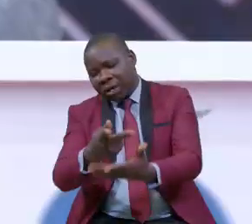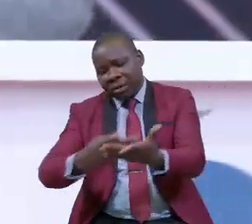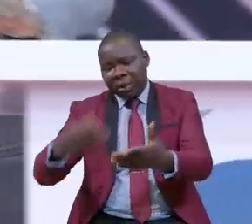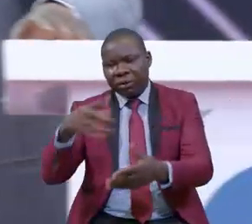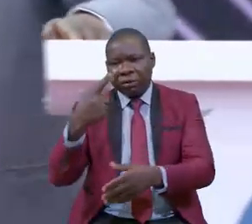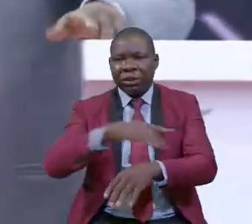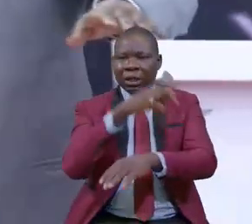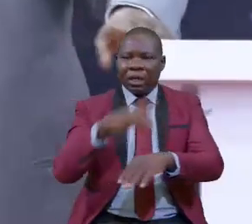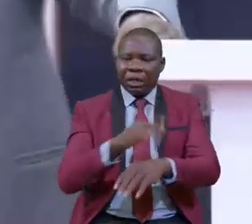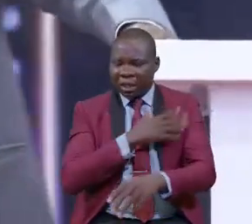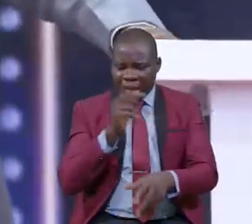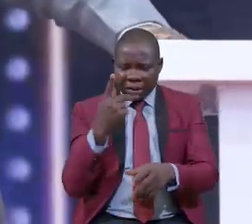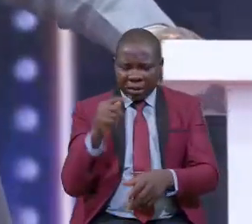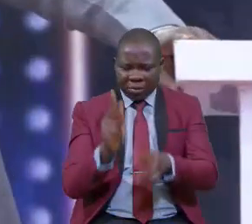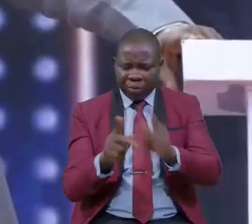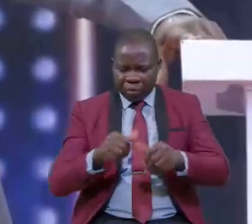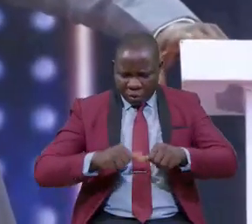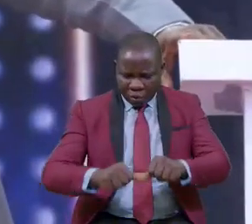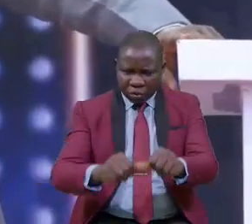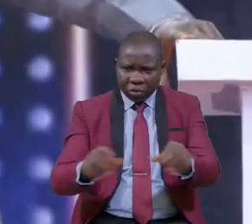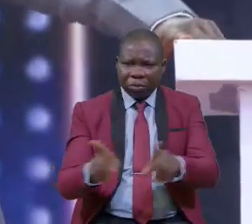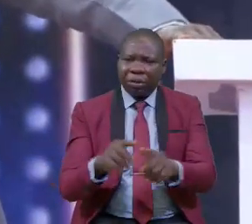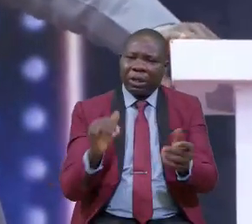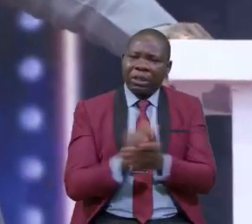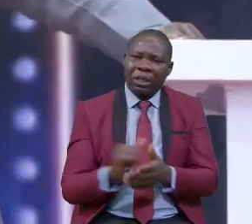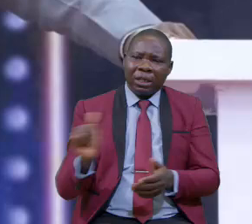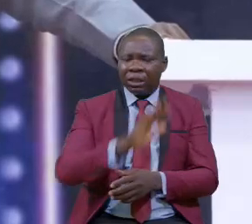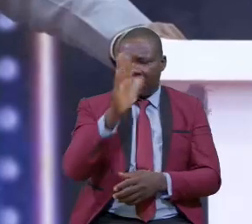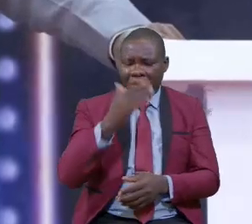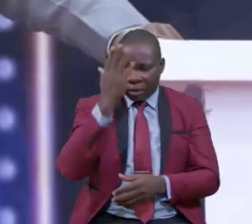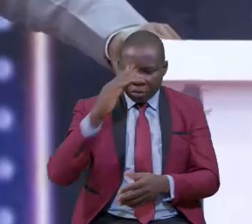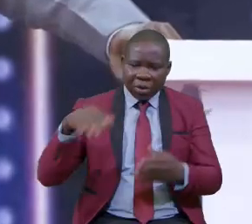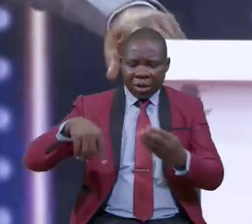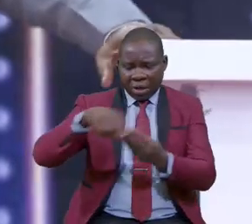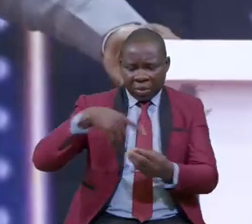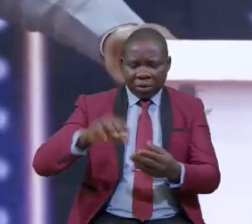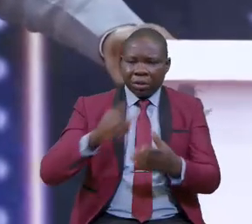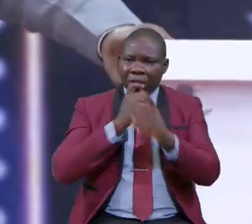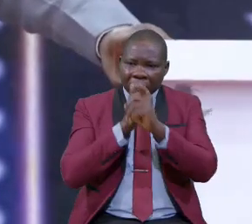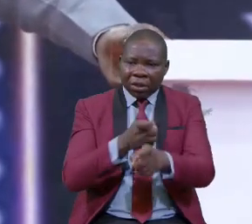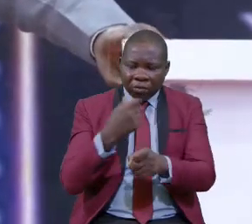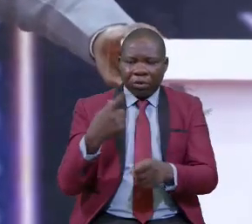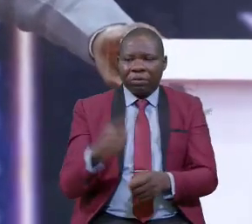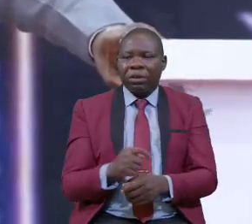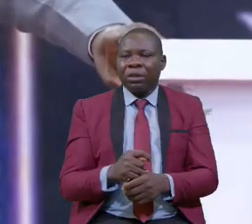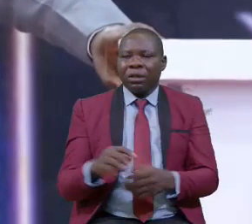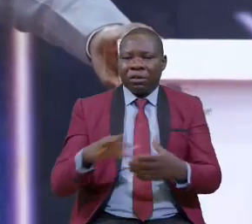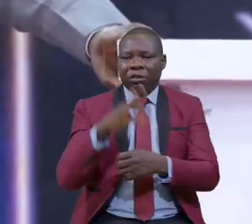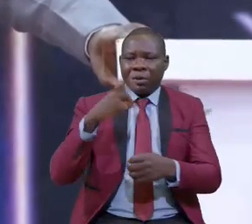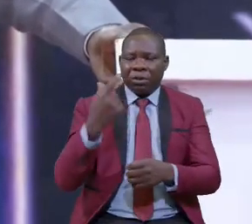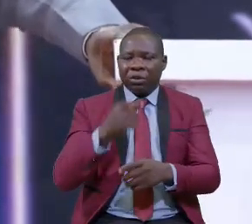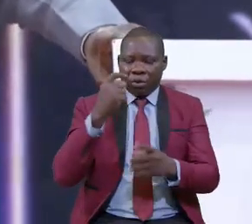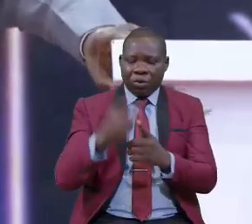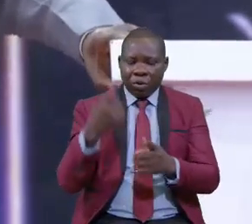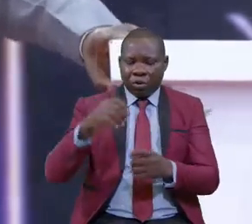that, and they never knew about the gifts of the Spirit, the word of wisdom, the word of